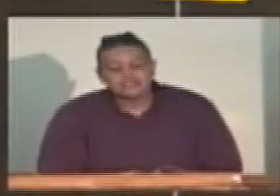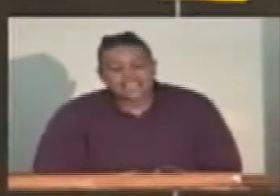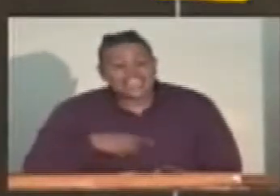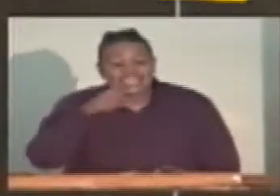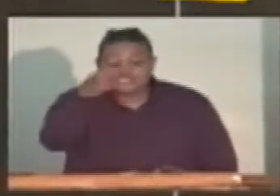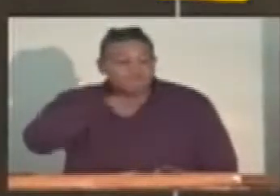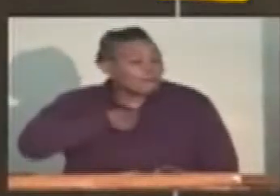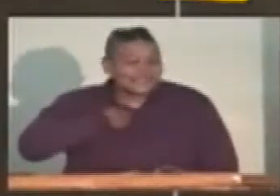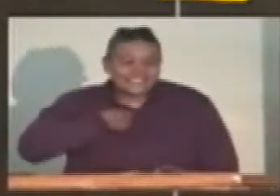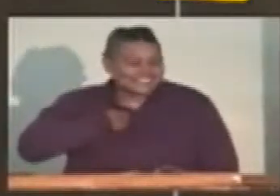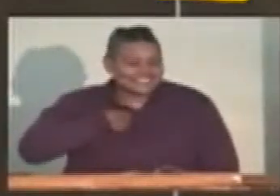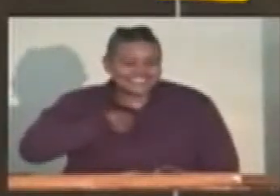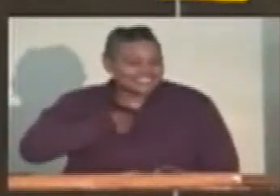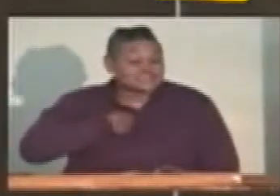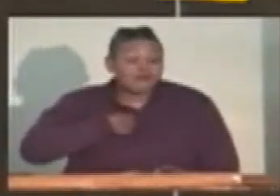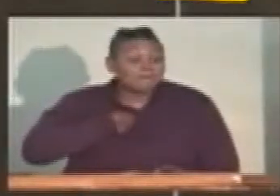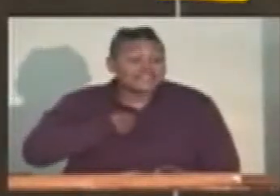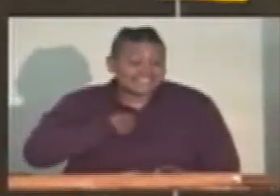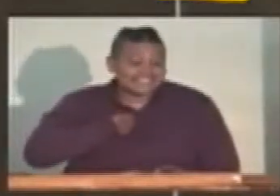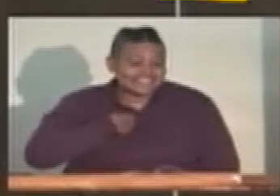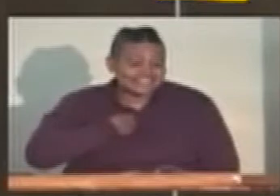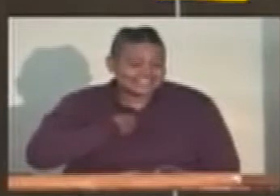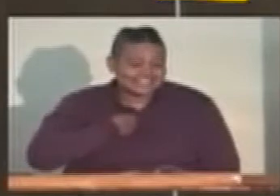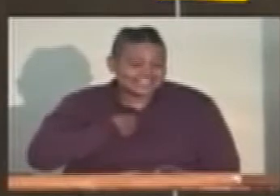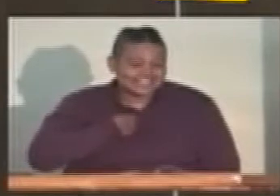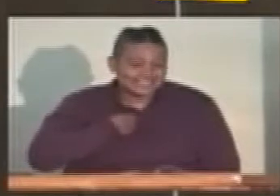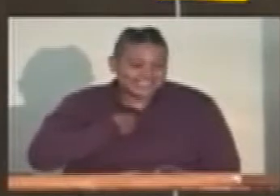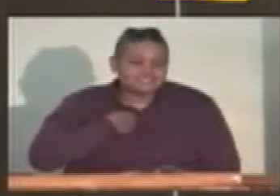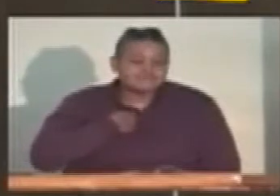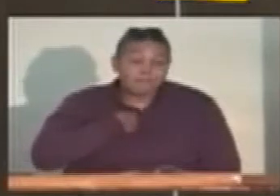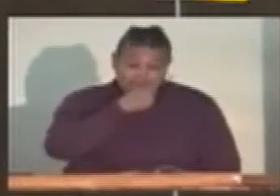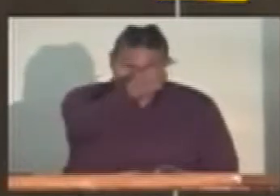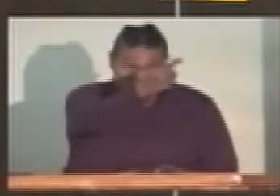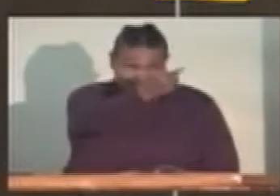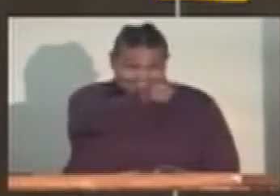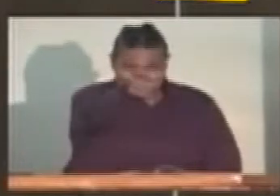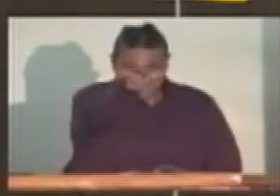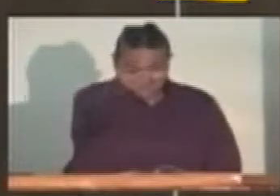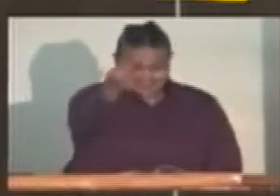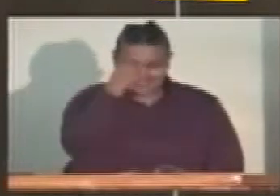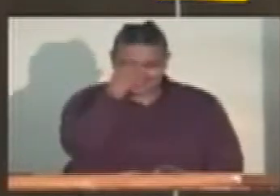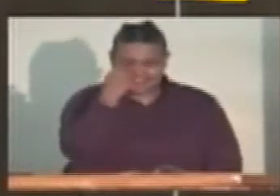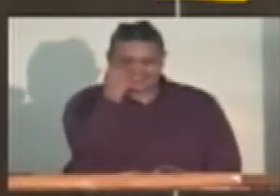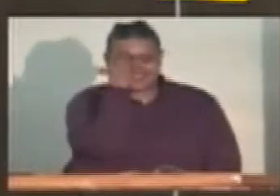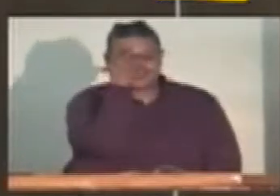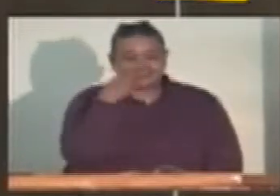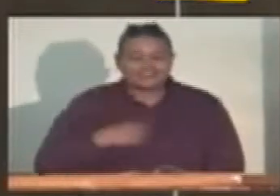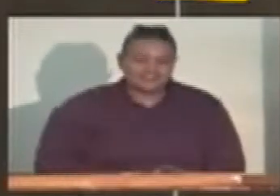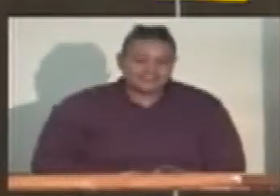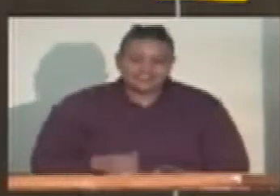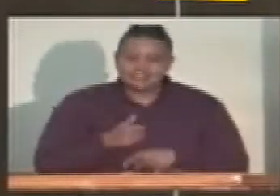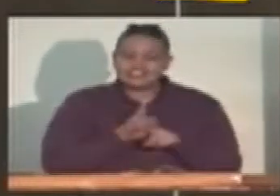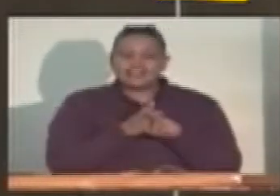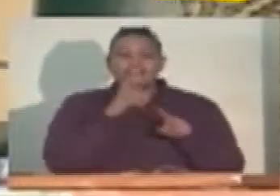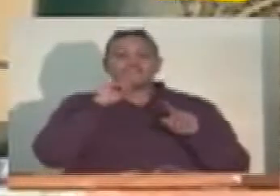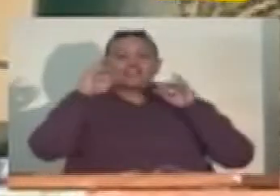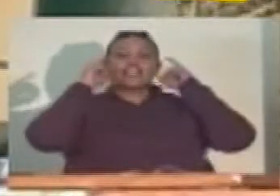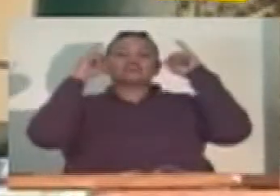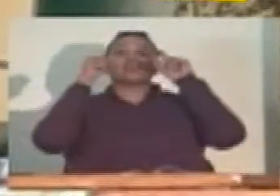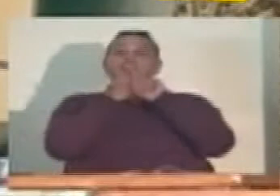others will come and will take different paths, but we have seen the destruction that they are capable of